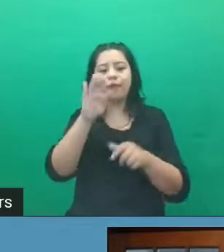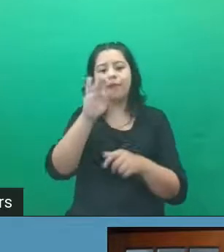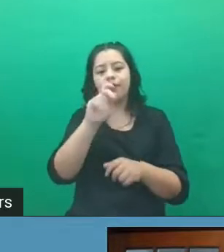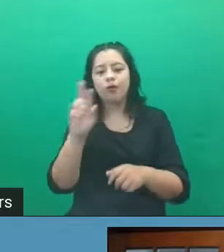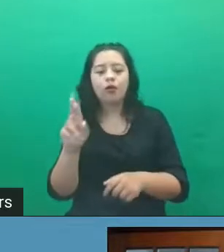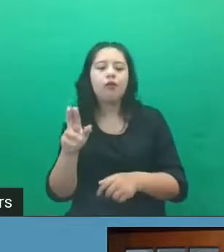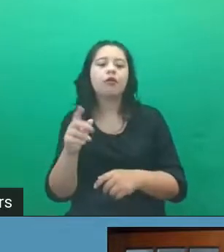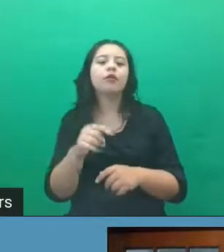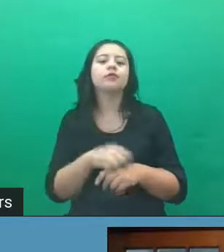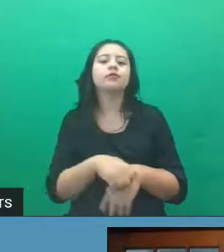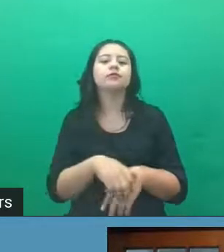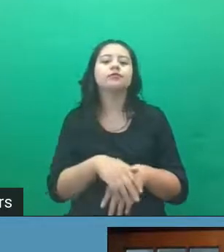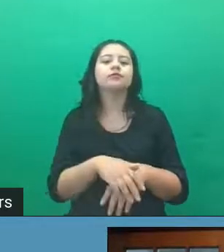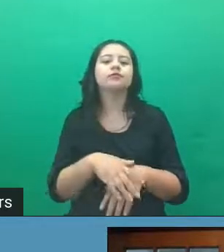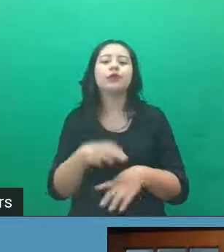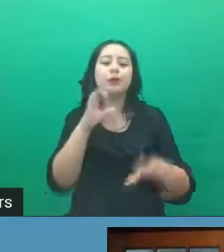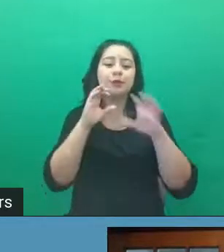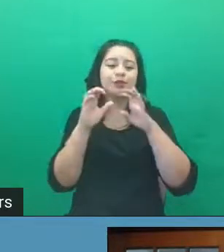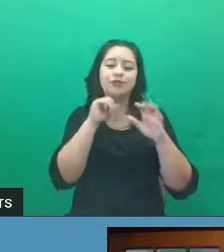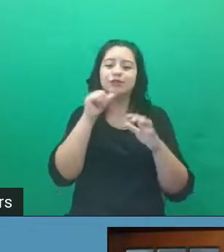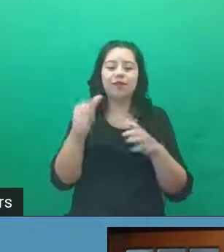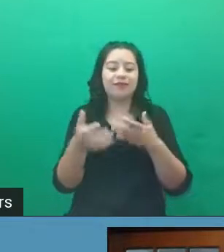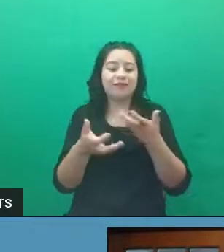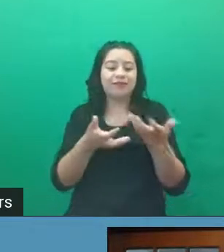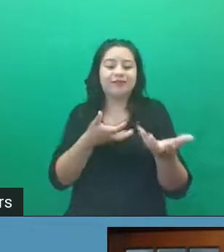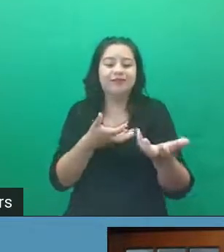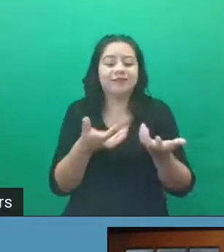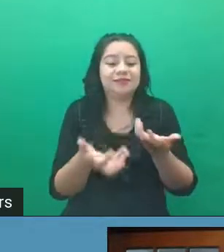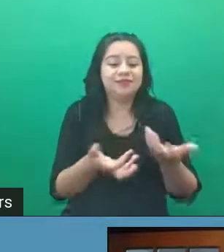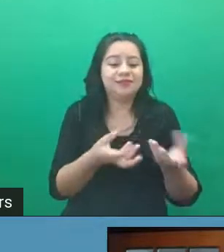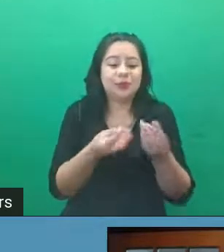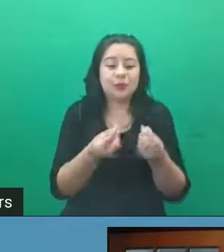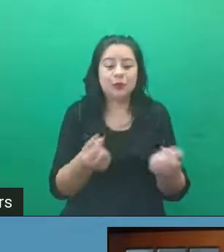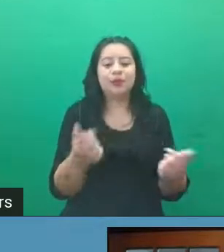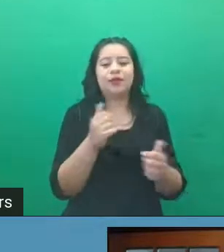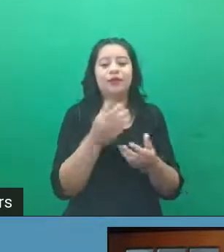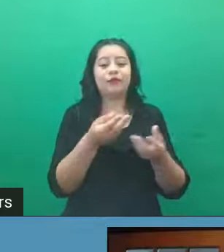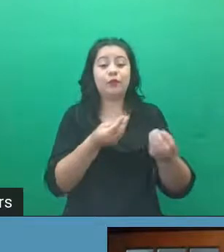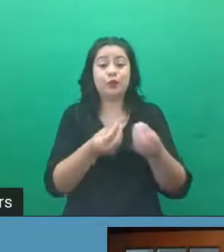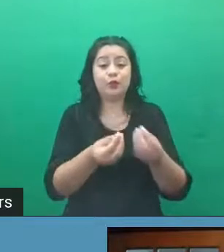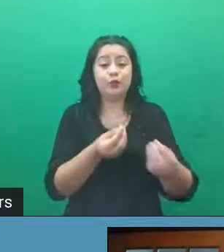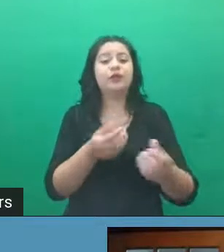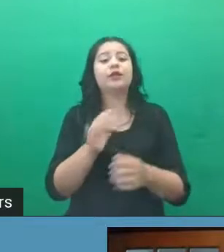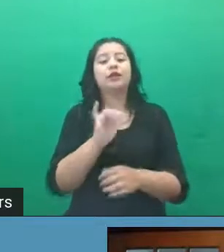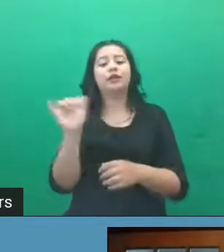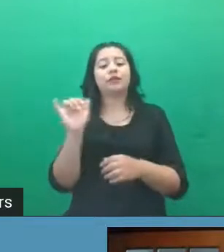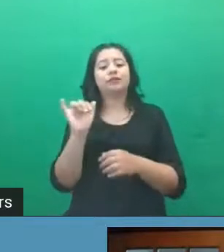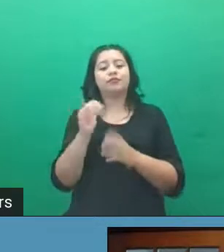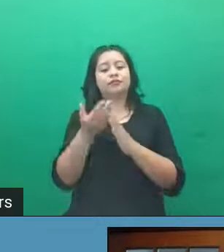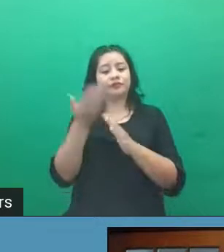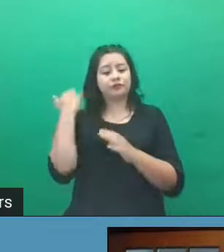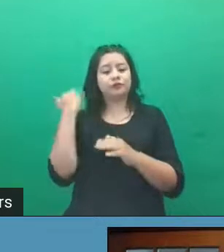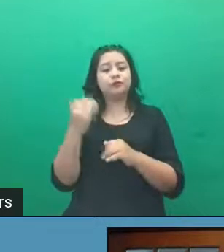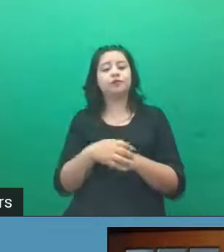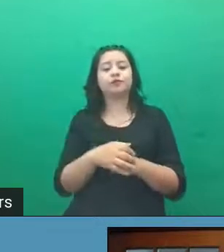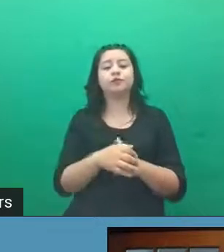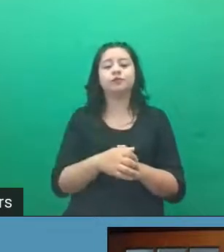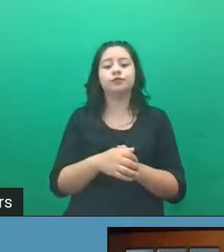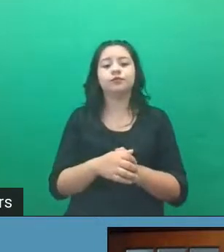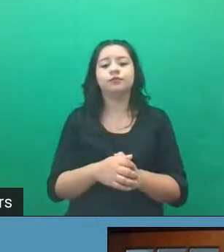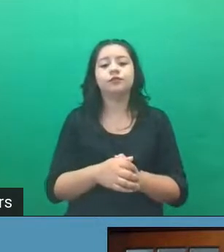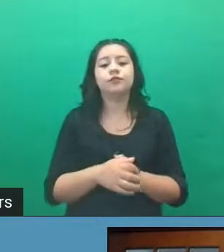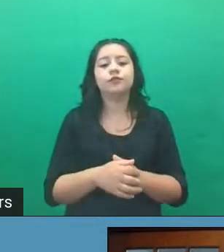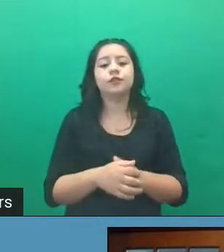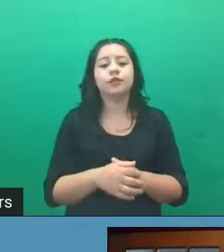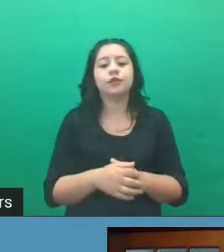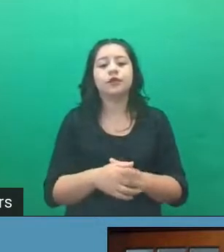course, the conversation isn't quite as organic. So when you're the organizer of an informal meetup type of a thing to encourage just networking, do you